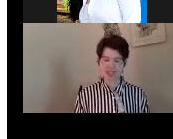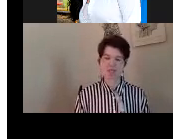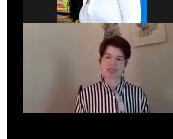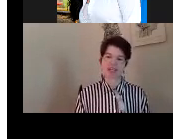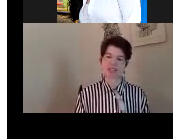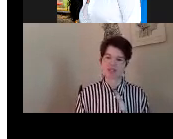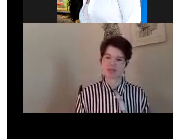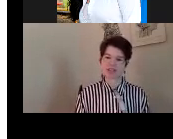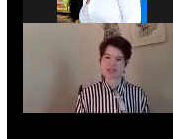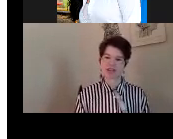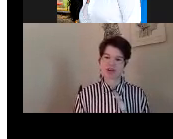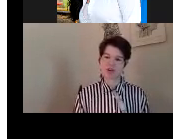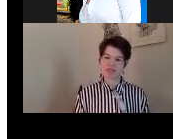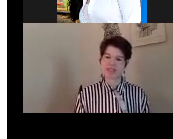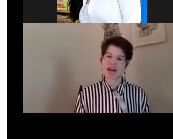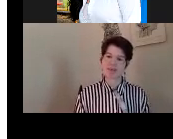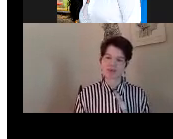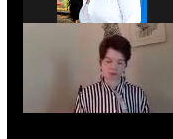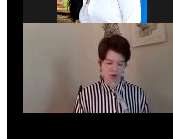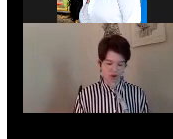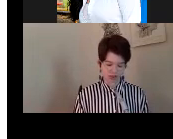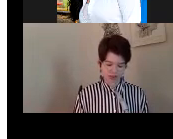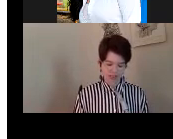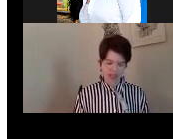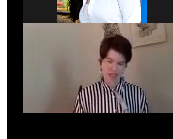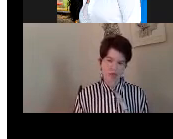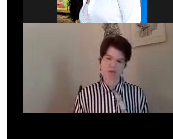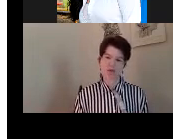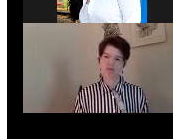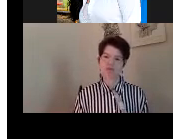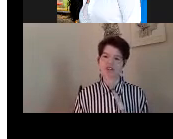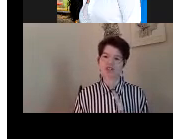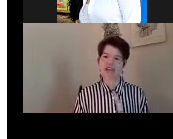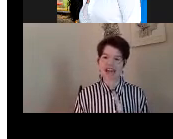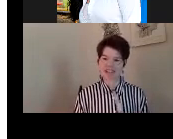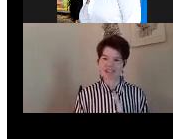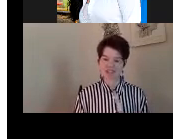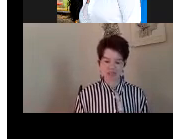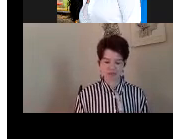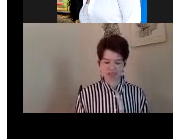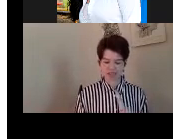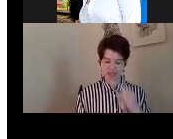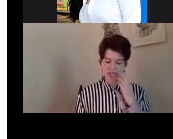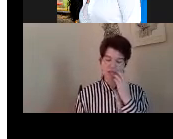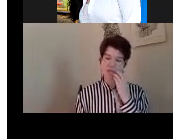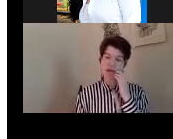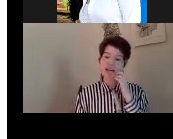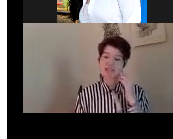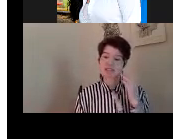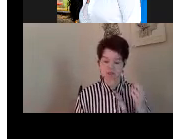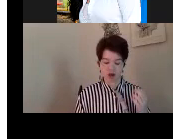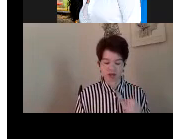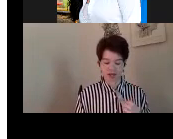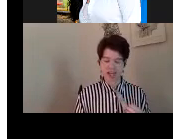in disability history was the Capitol Crawl. It was one of the major catalysts for the ADA being passed